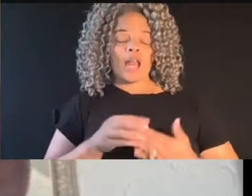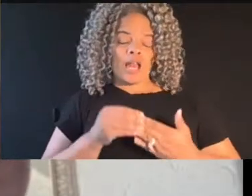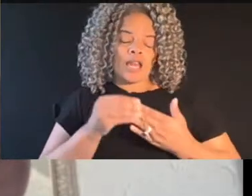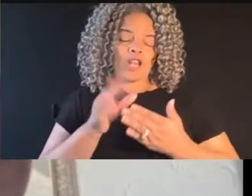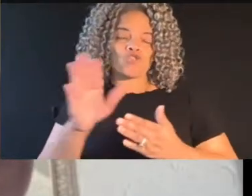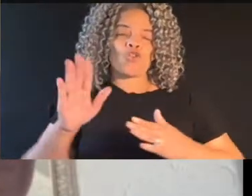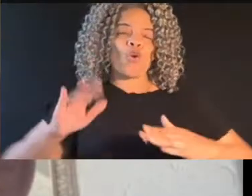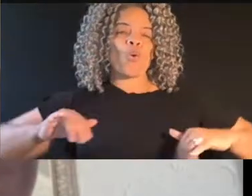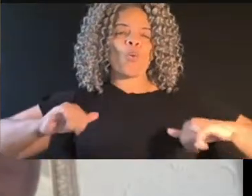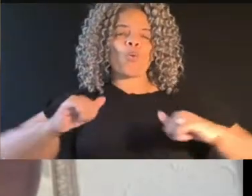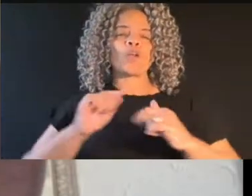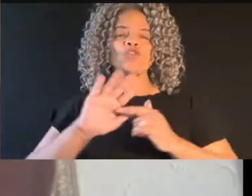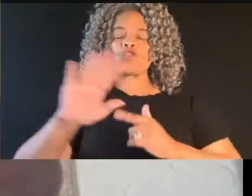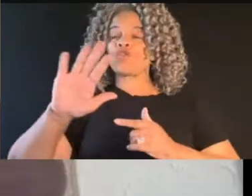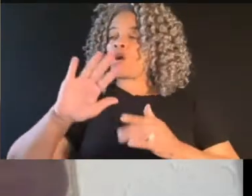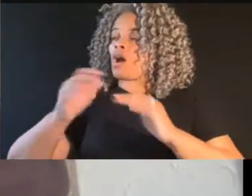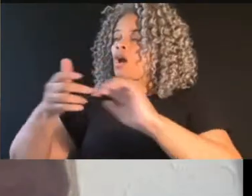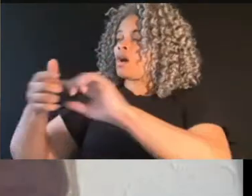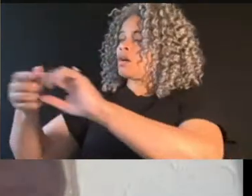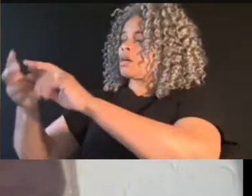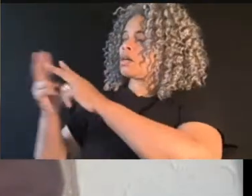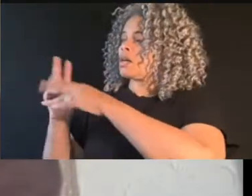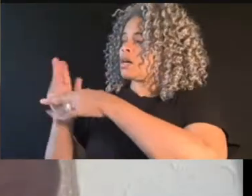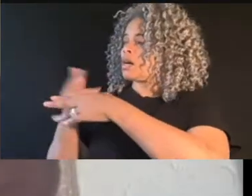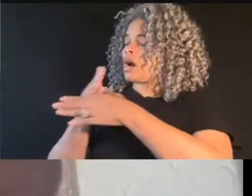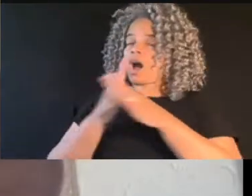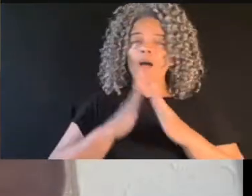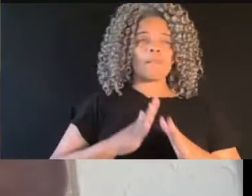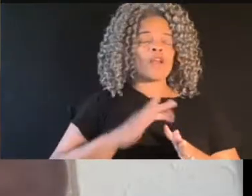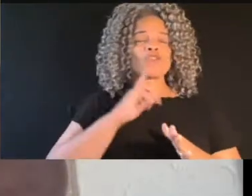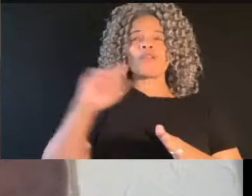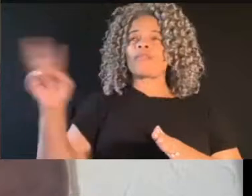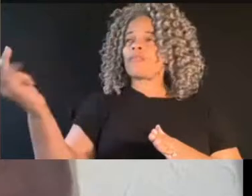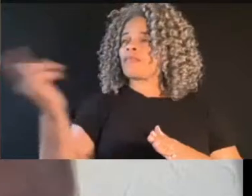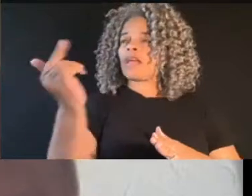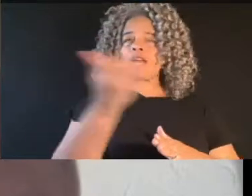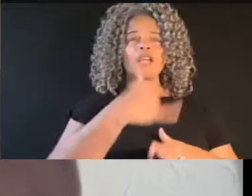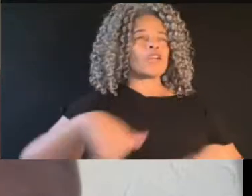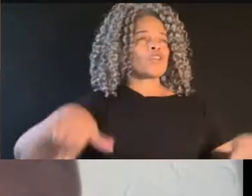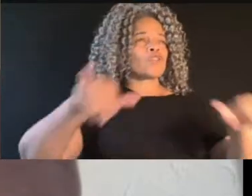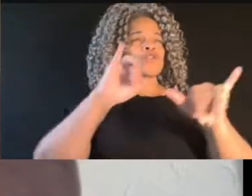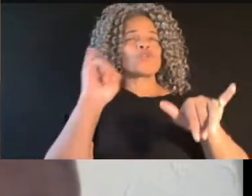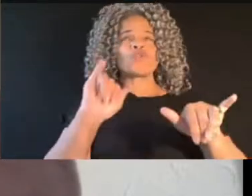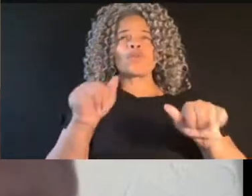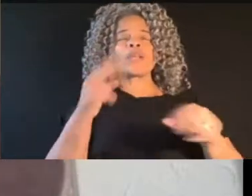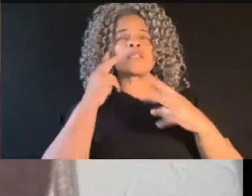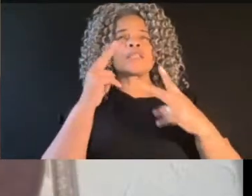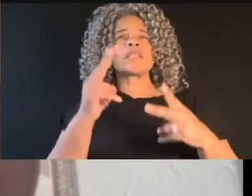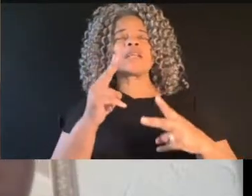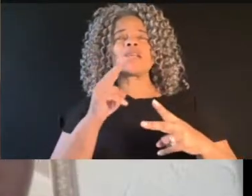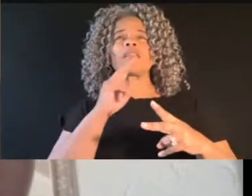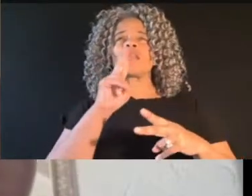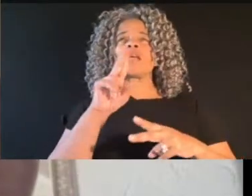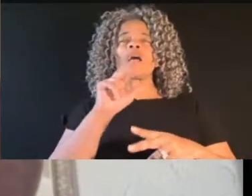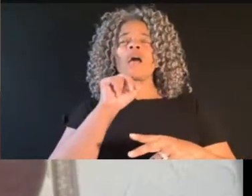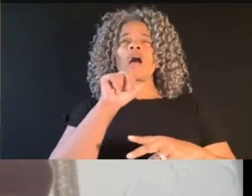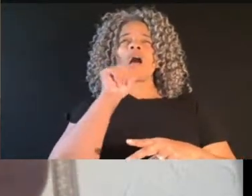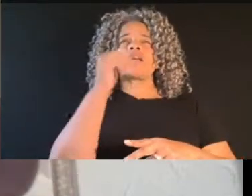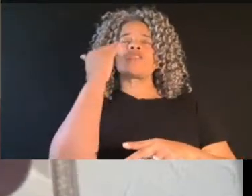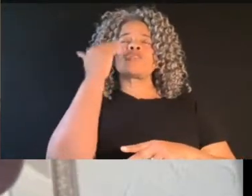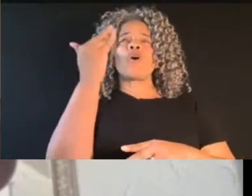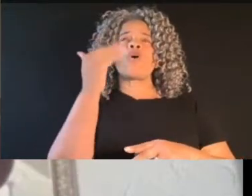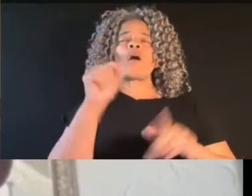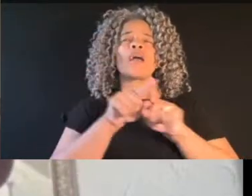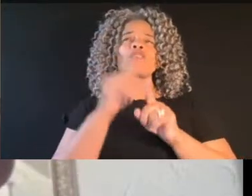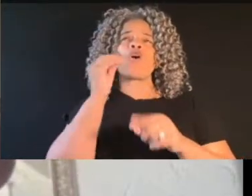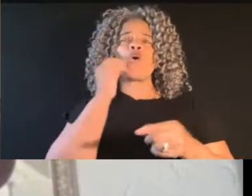comrades so they too may see the divine unknown as a homecoming for us